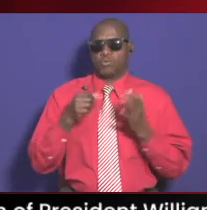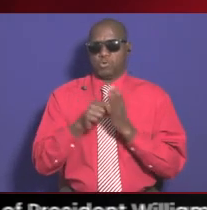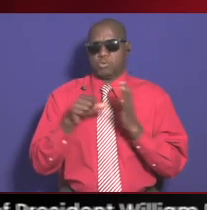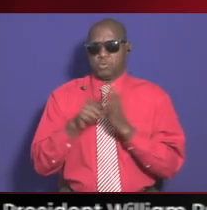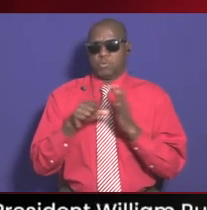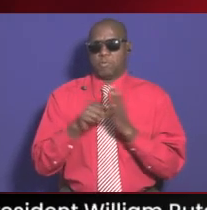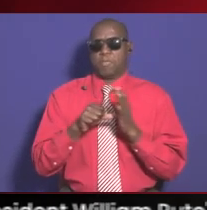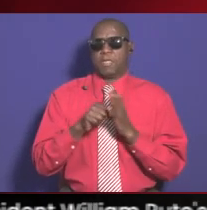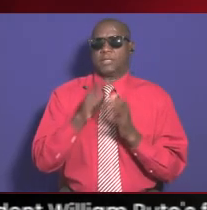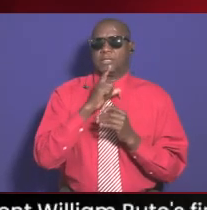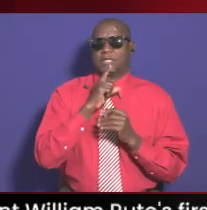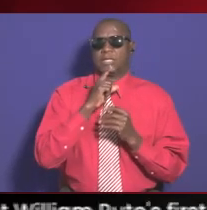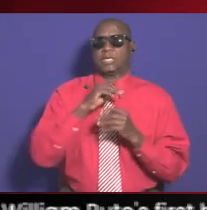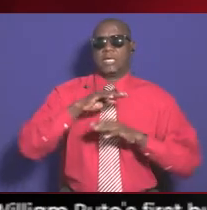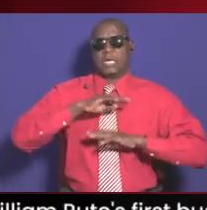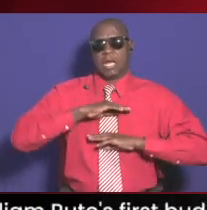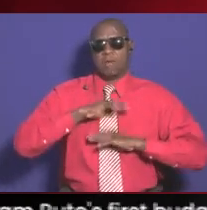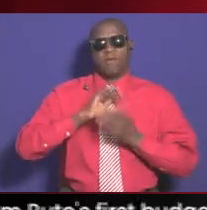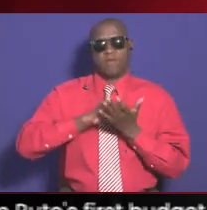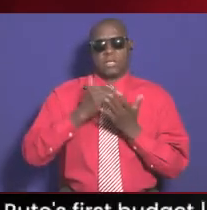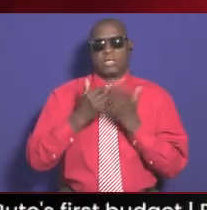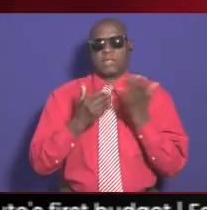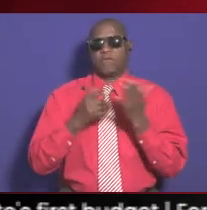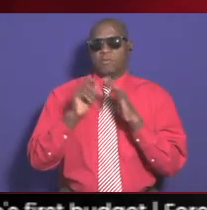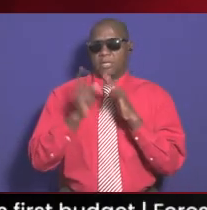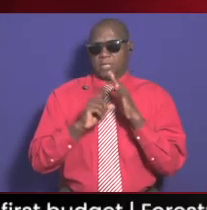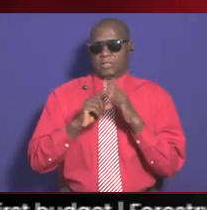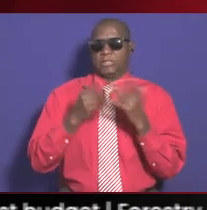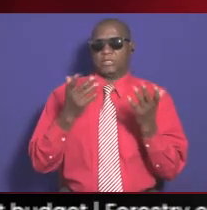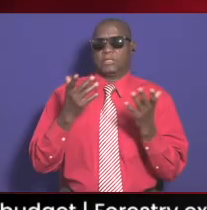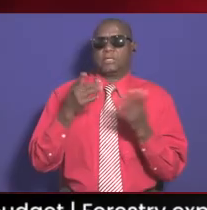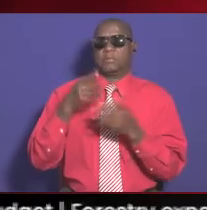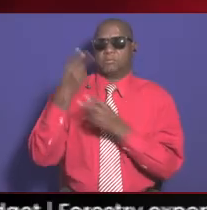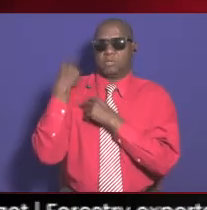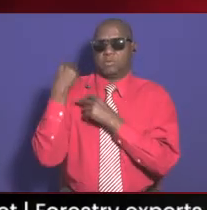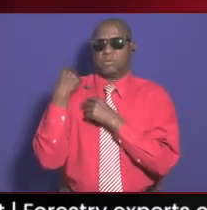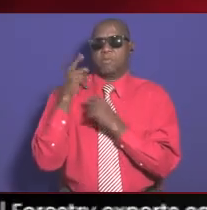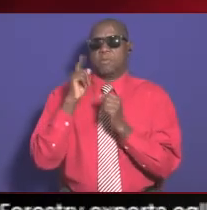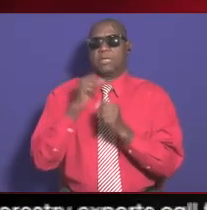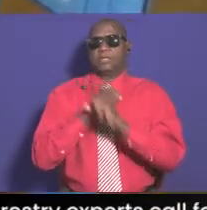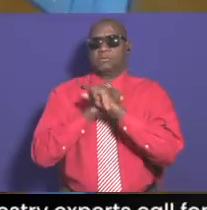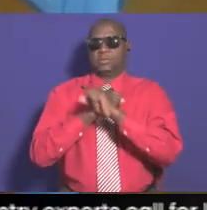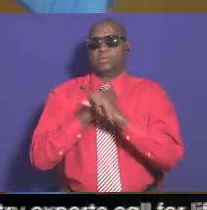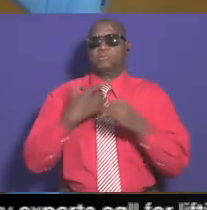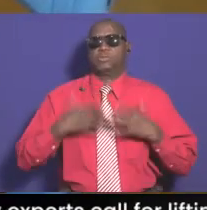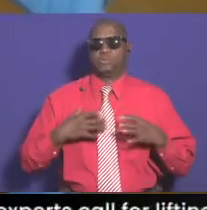allocated sufficient funds to the ministry and it should therefore be responsible for the safety of the